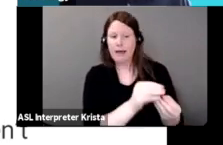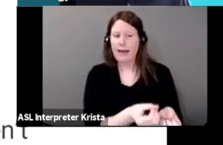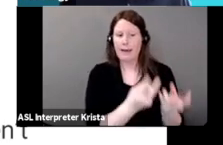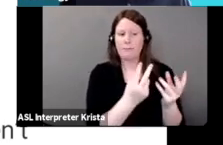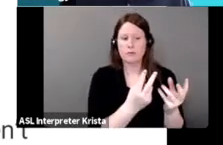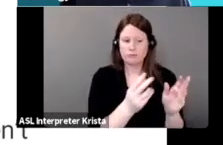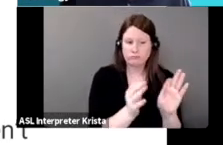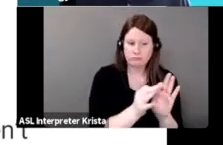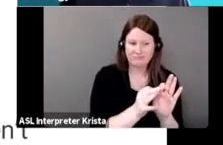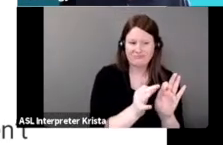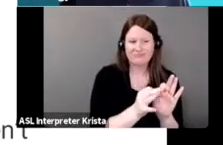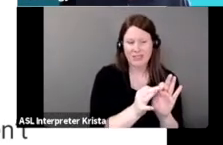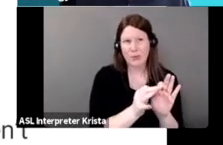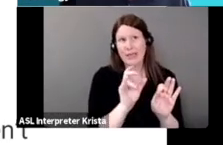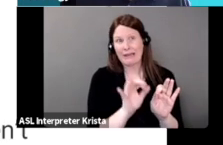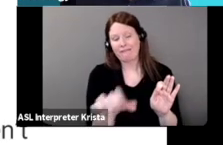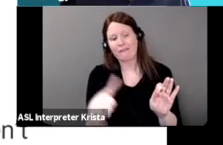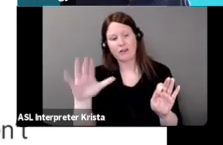that buyout decision.